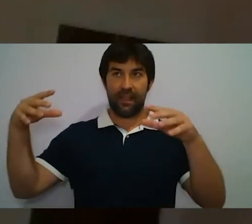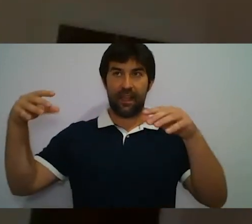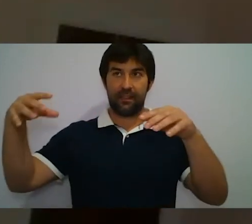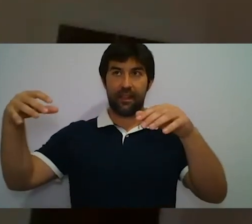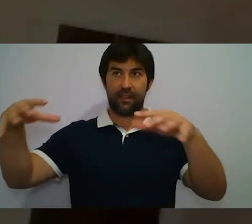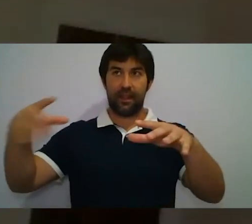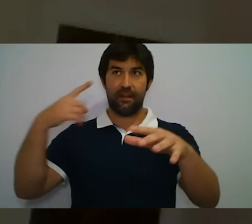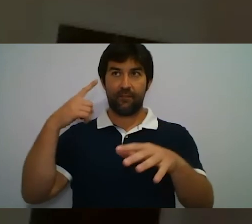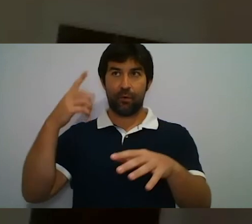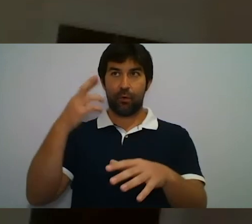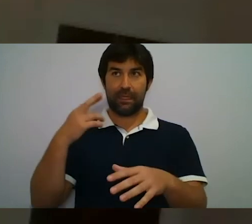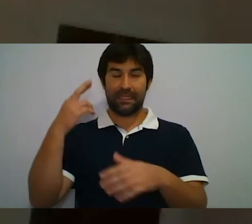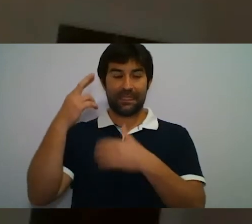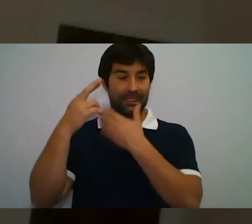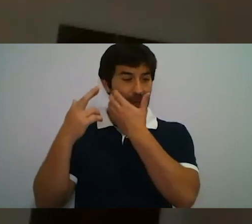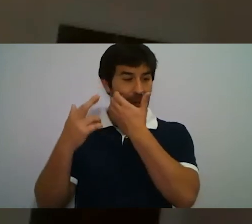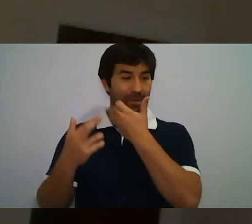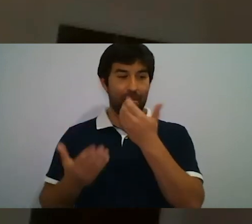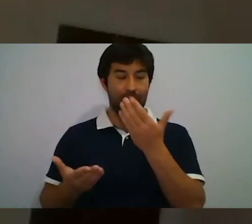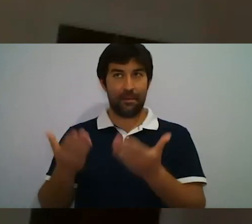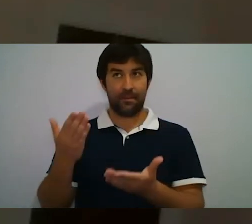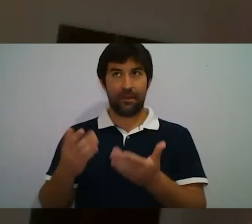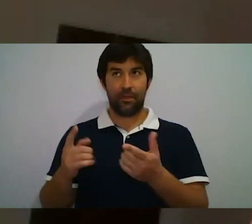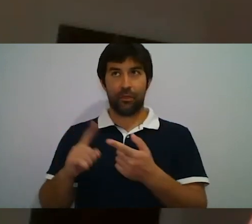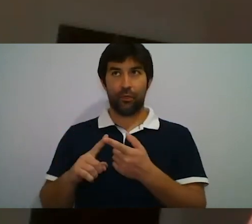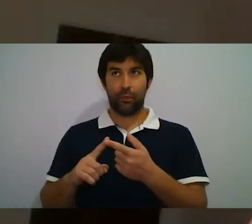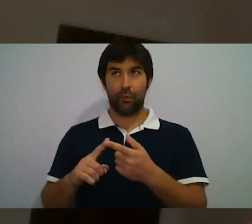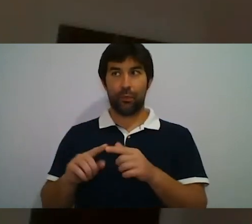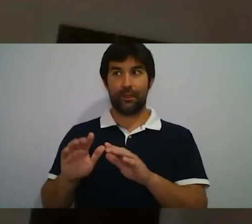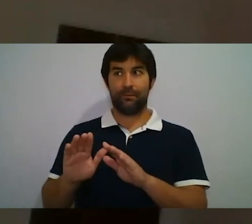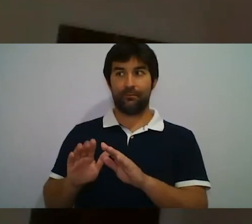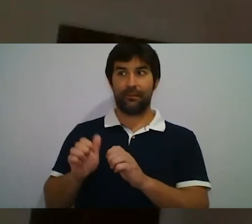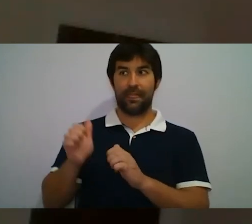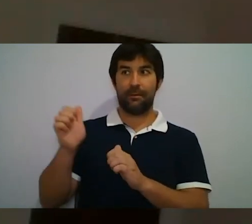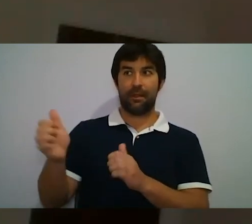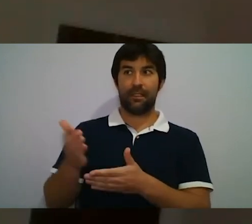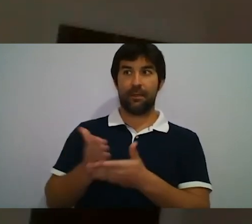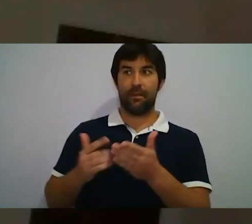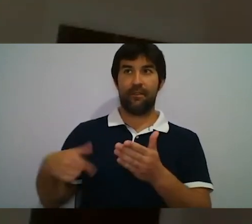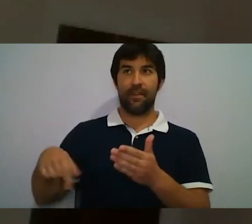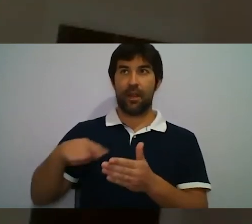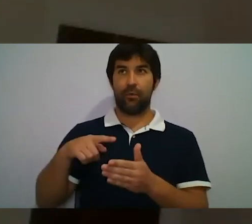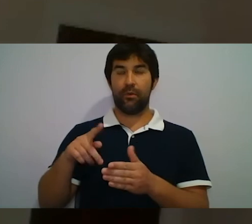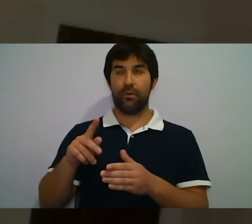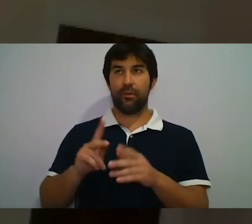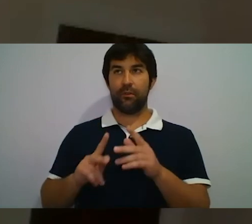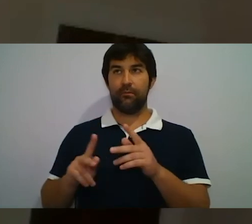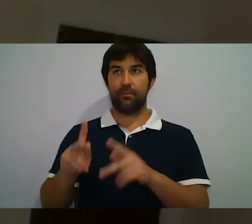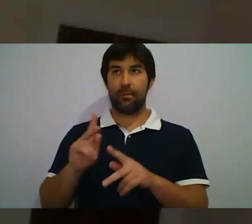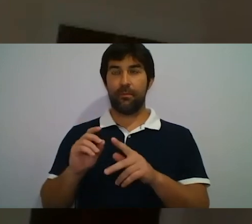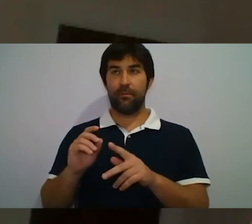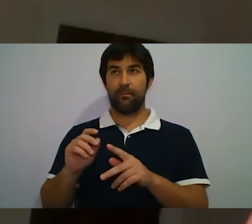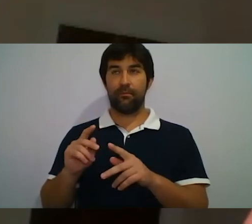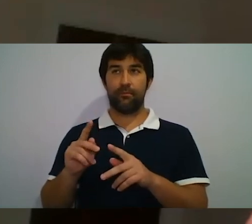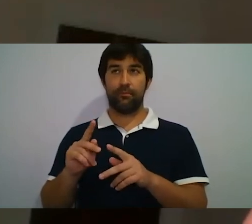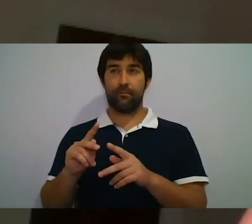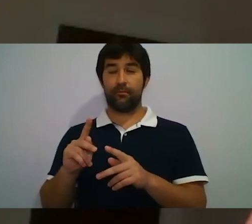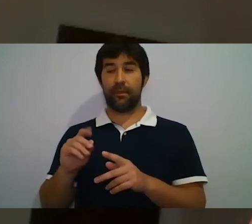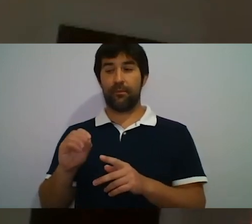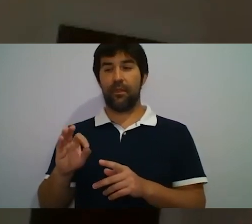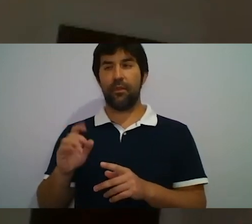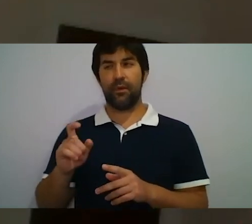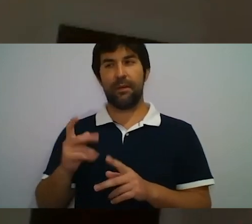as well as the newer equipment that's out there. Like, it helps us provide a better product, but it also generally costs more. And